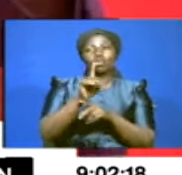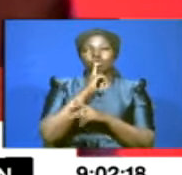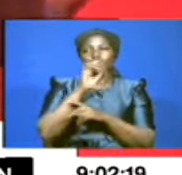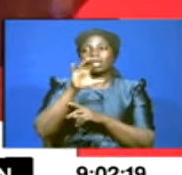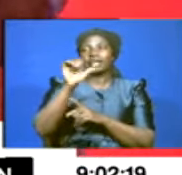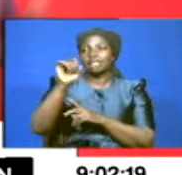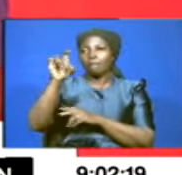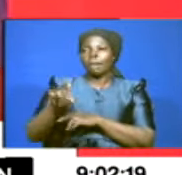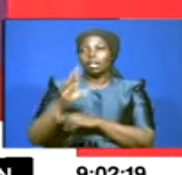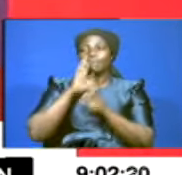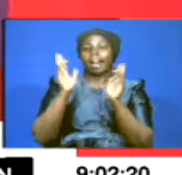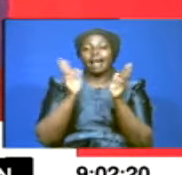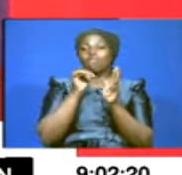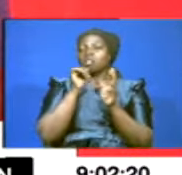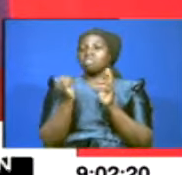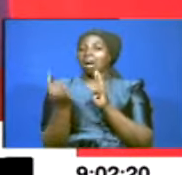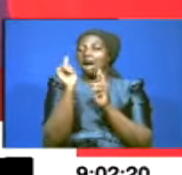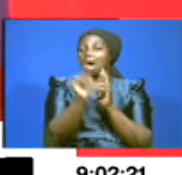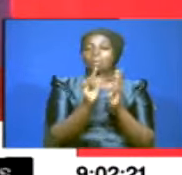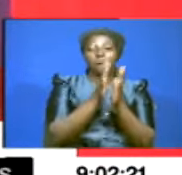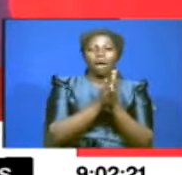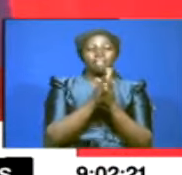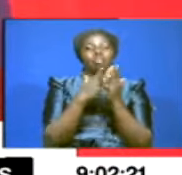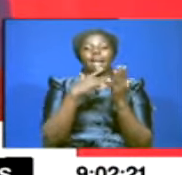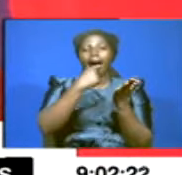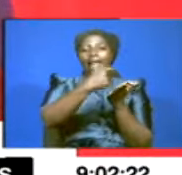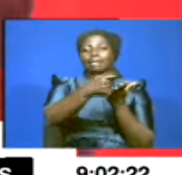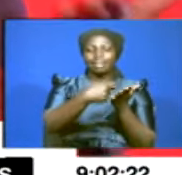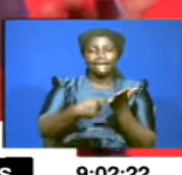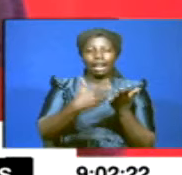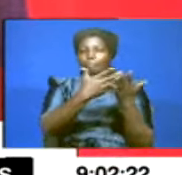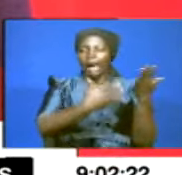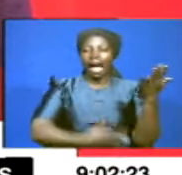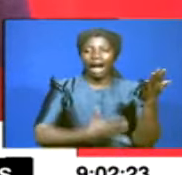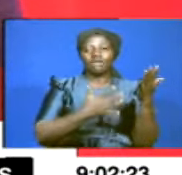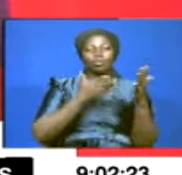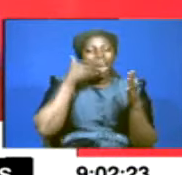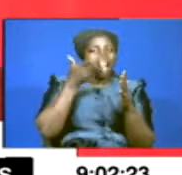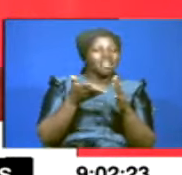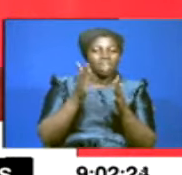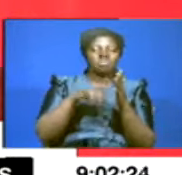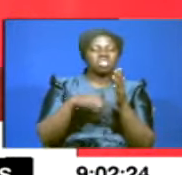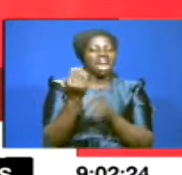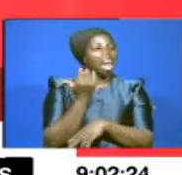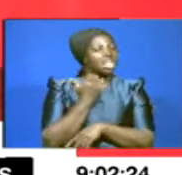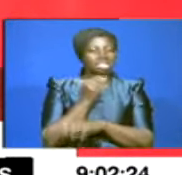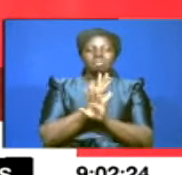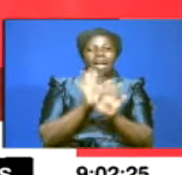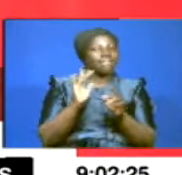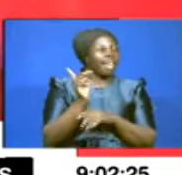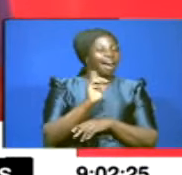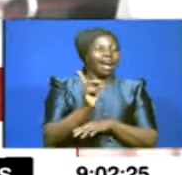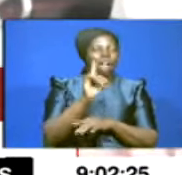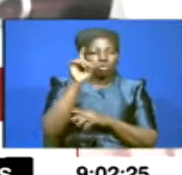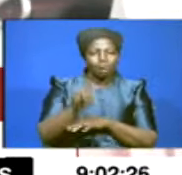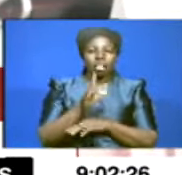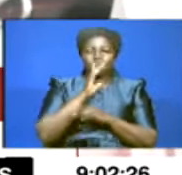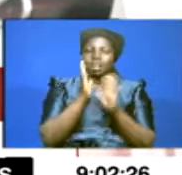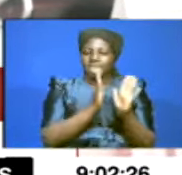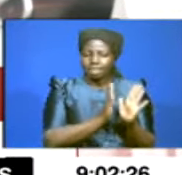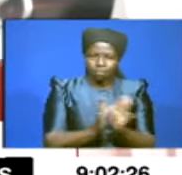come to with a written statement to answer to what was asked. Be prepared that there will be supplementary